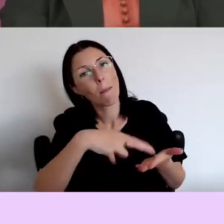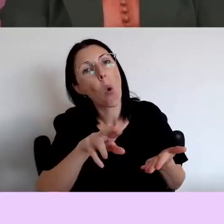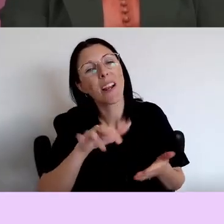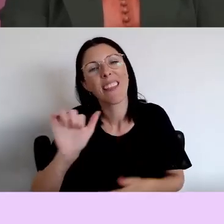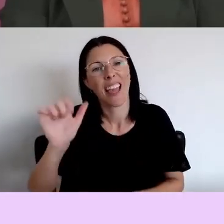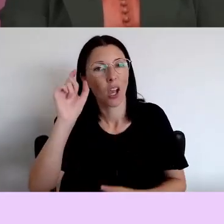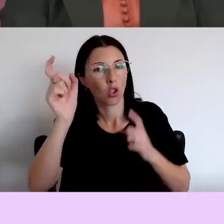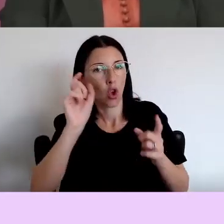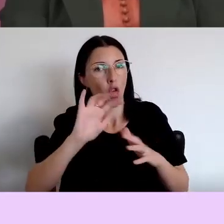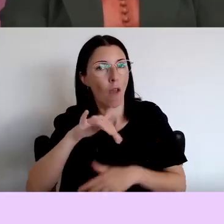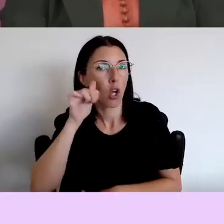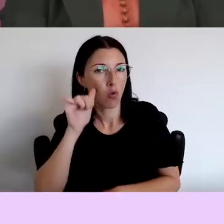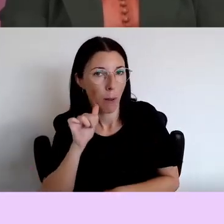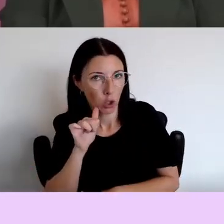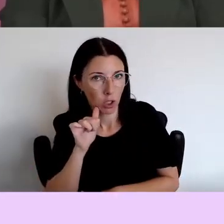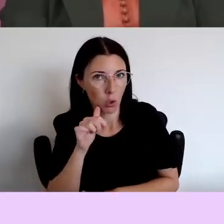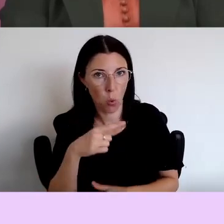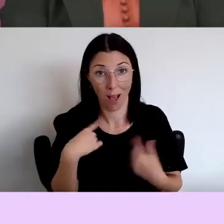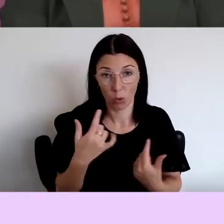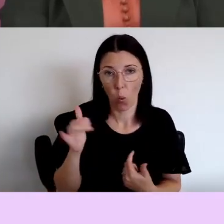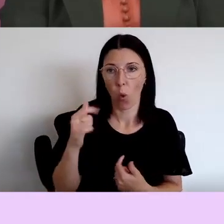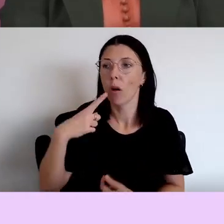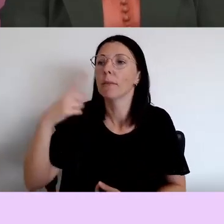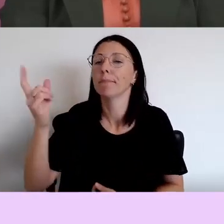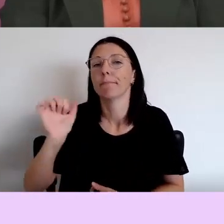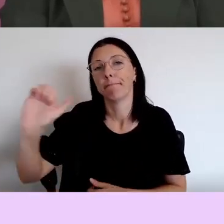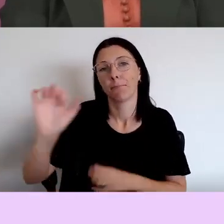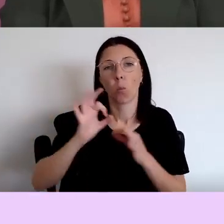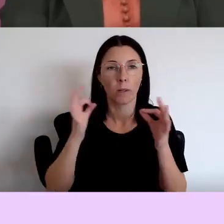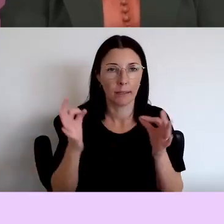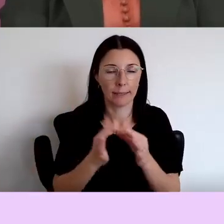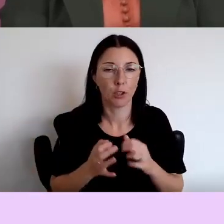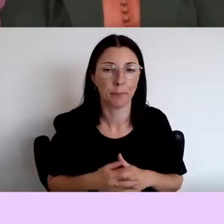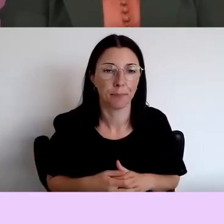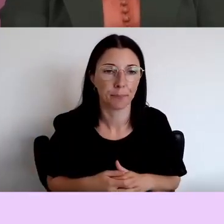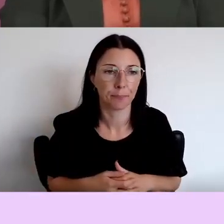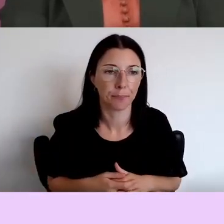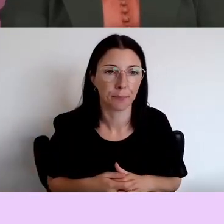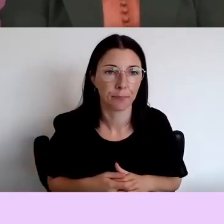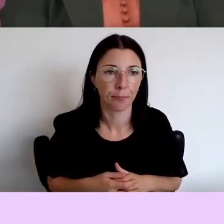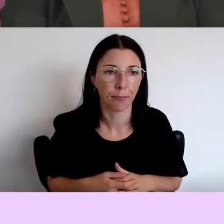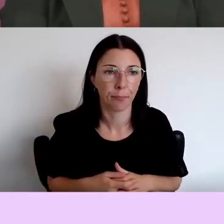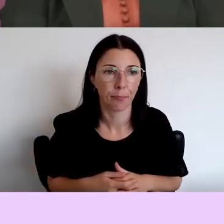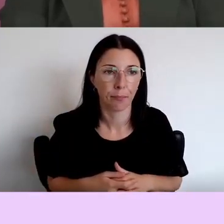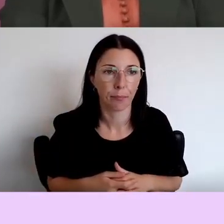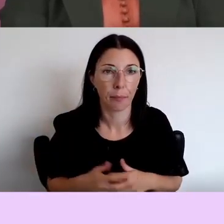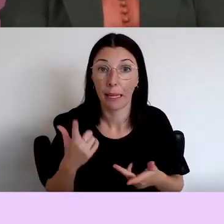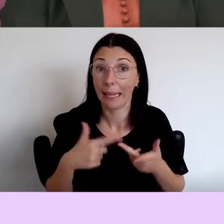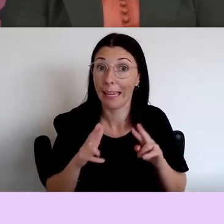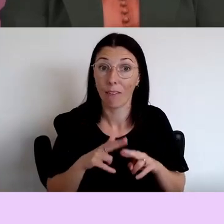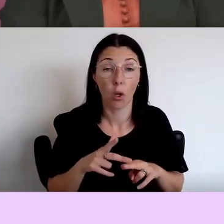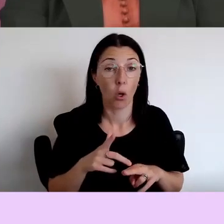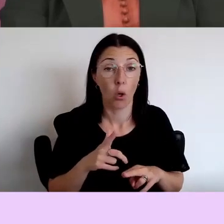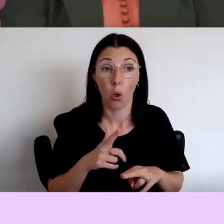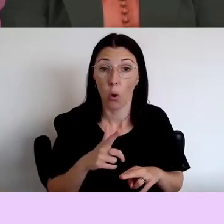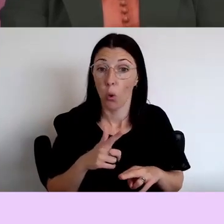us or to their organisation. Even where we don't launch a full investigation or provide formal recommendations